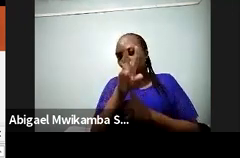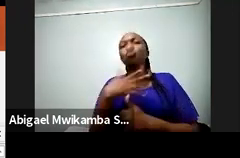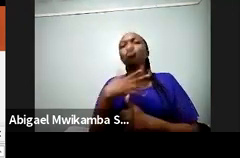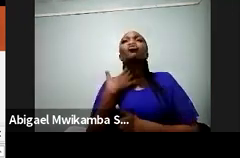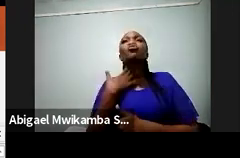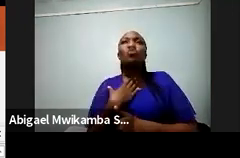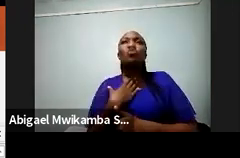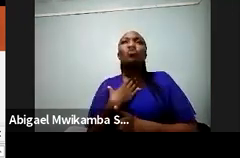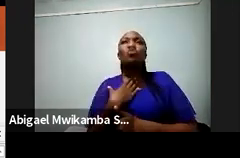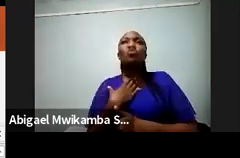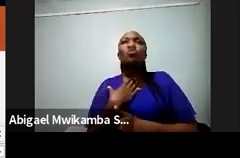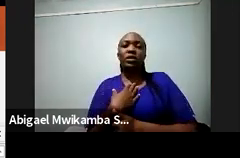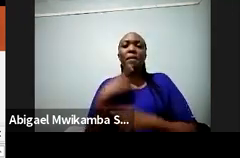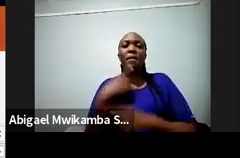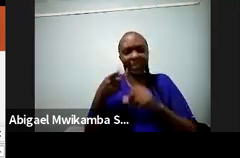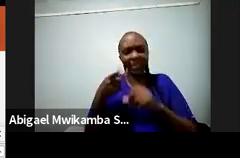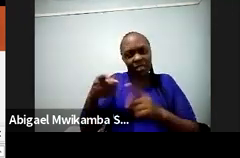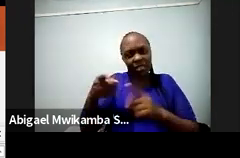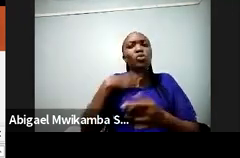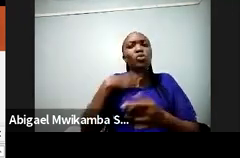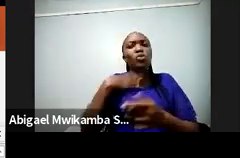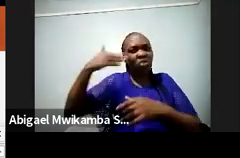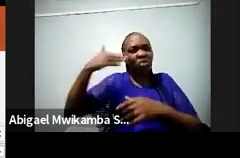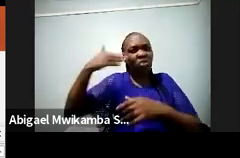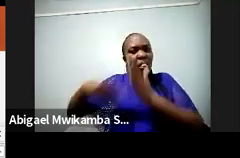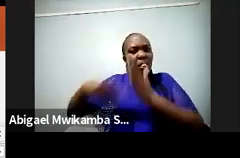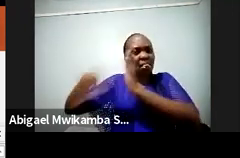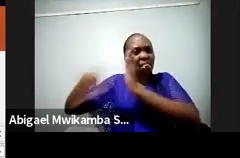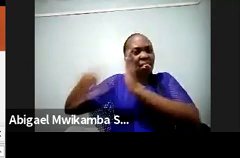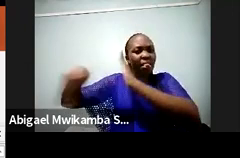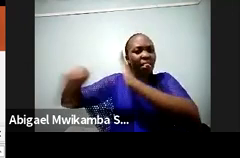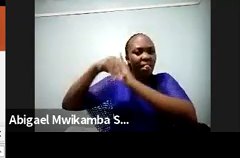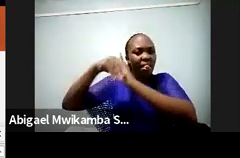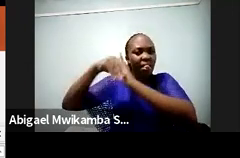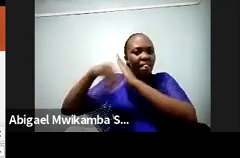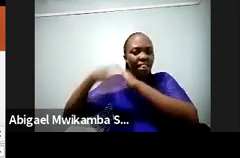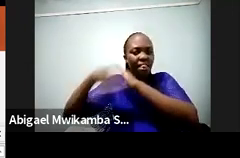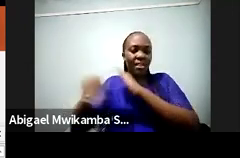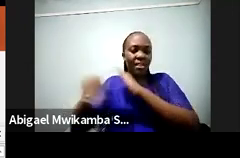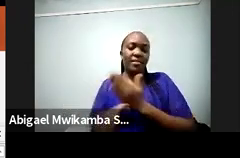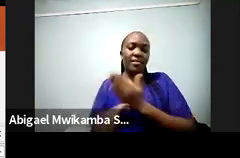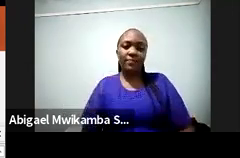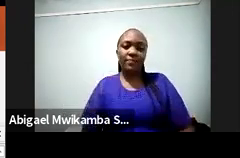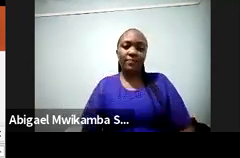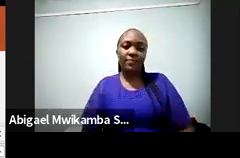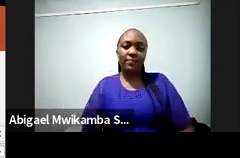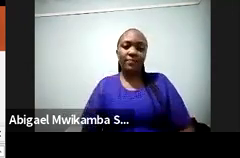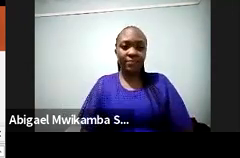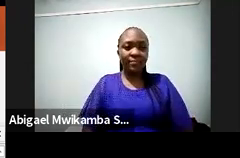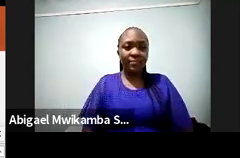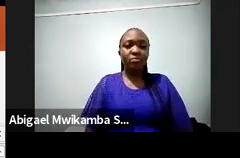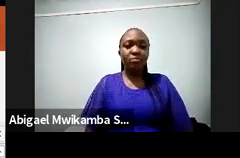where he was considering 96 of them genuine necessities for happiness. So the idea is to differentiate between a need and a